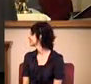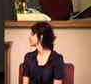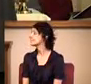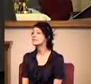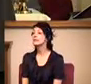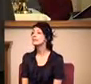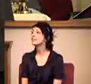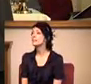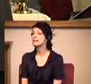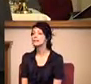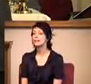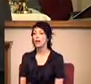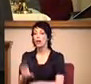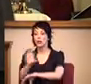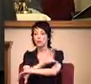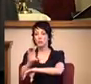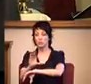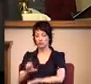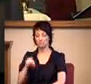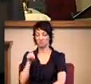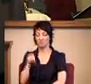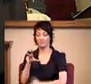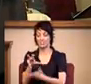Push delete on your computer.